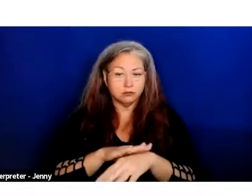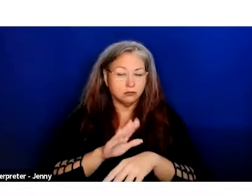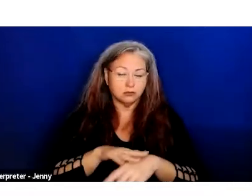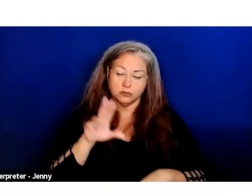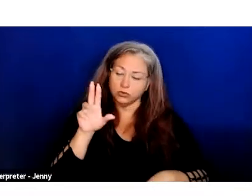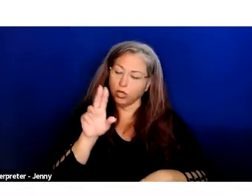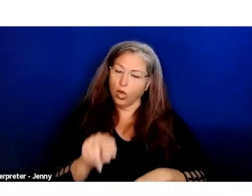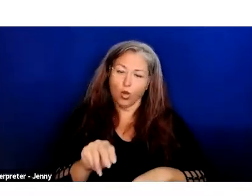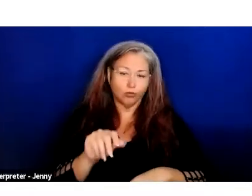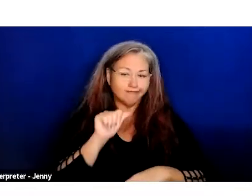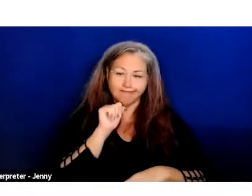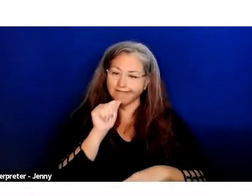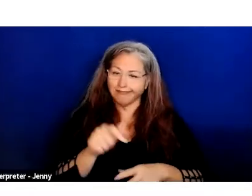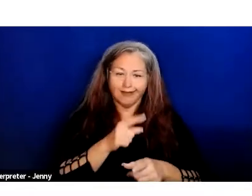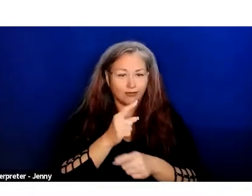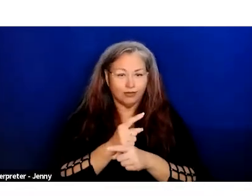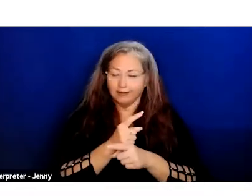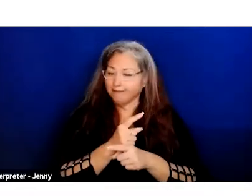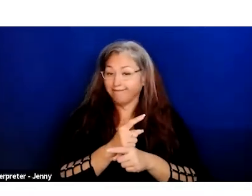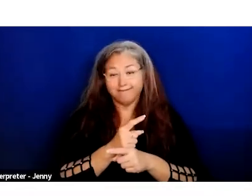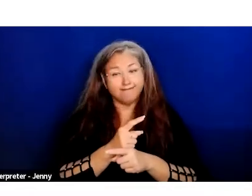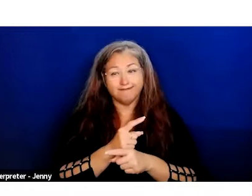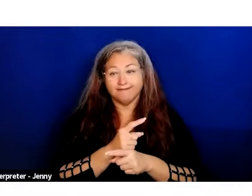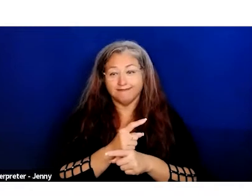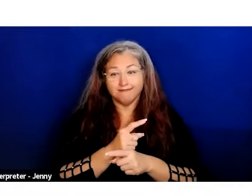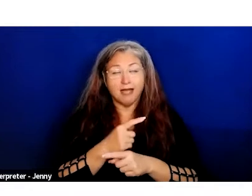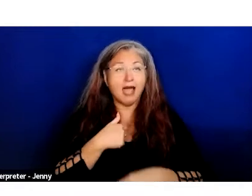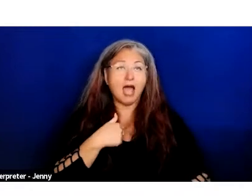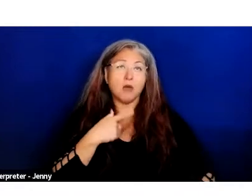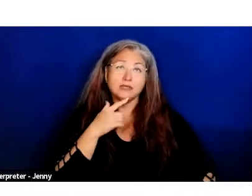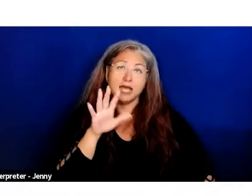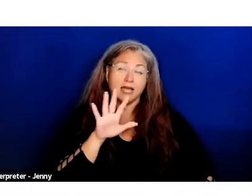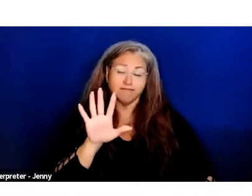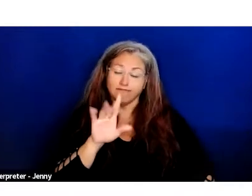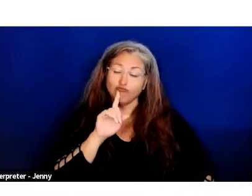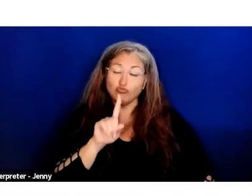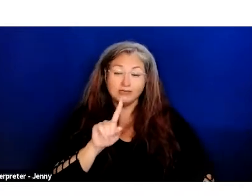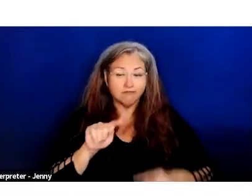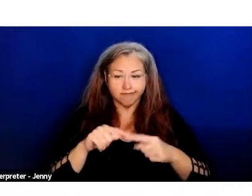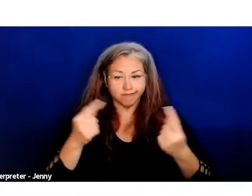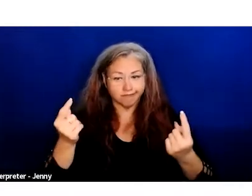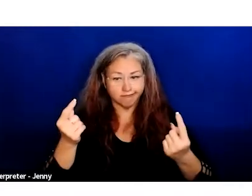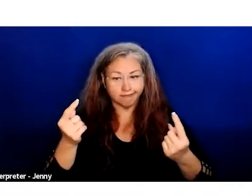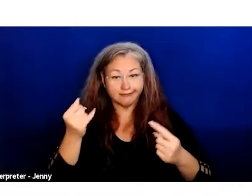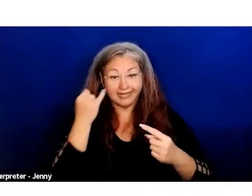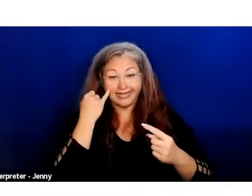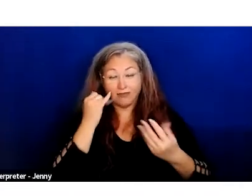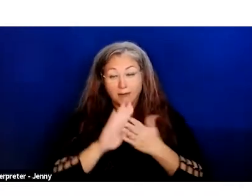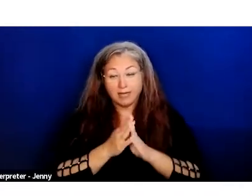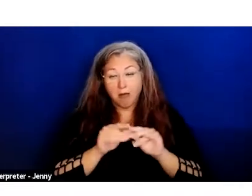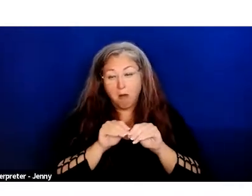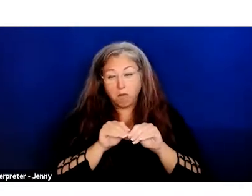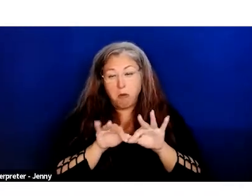not the case at all. I would say quite the opposite. When things go viral,